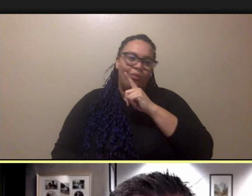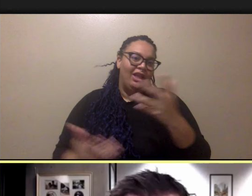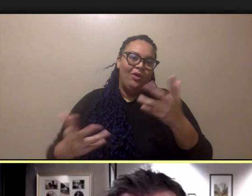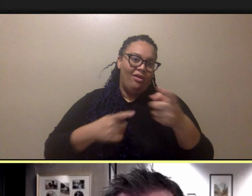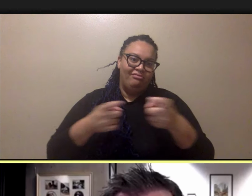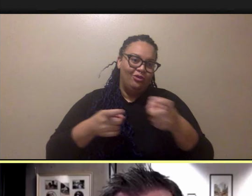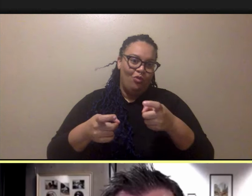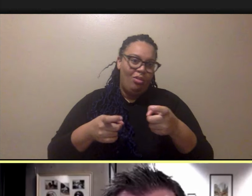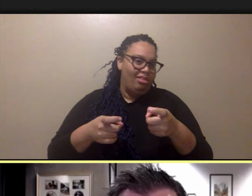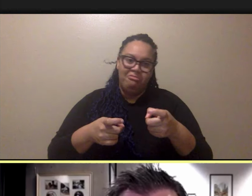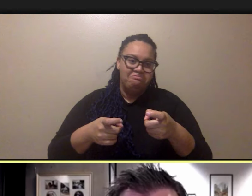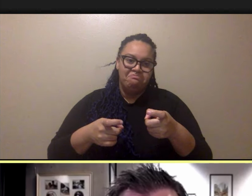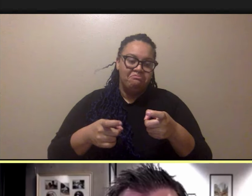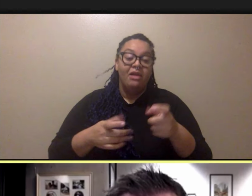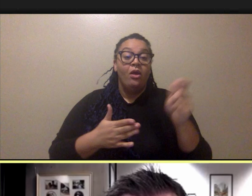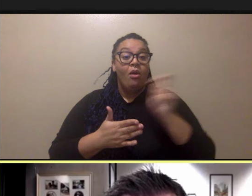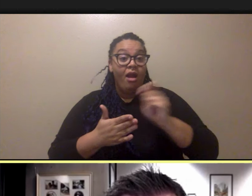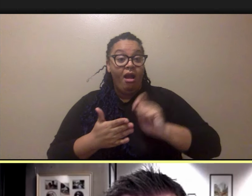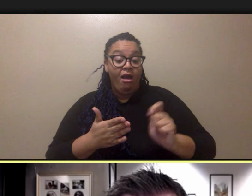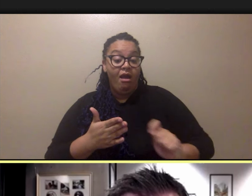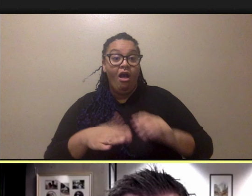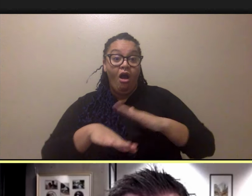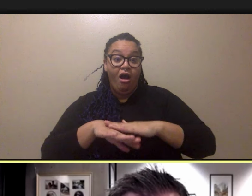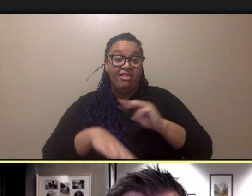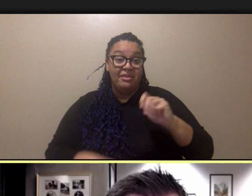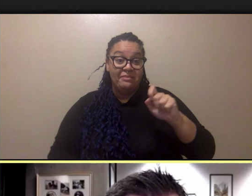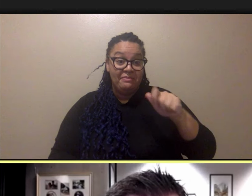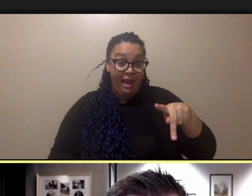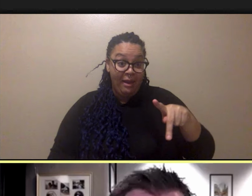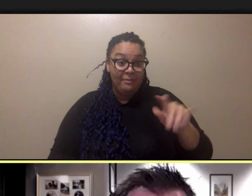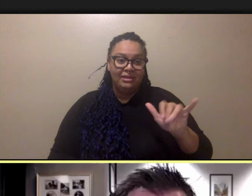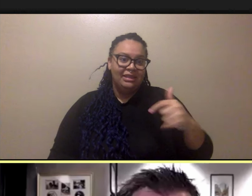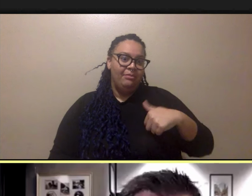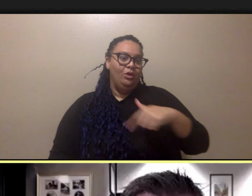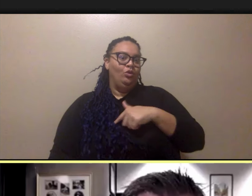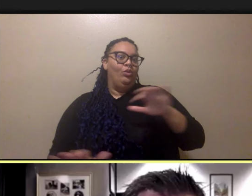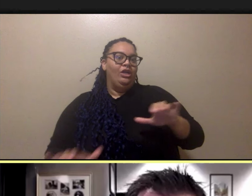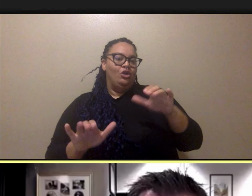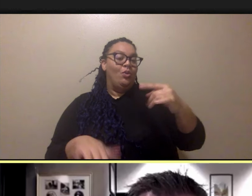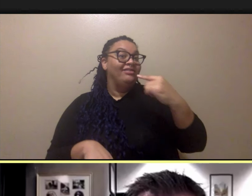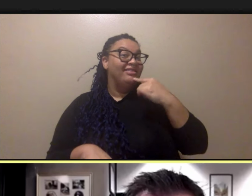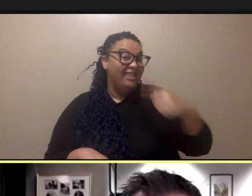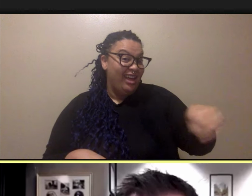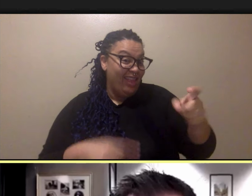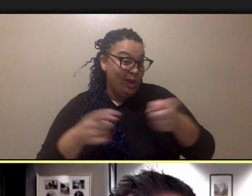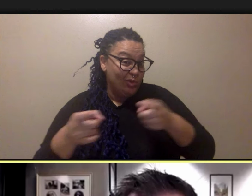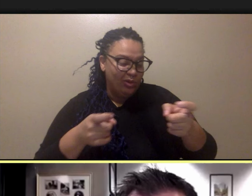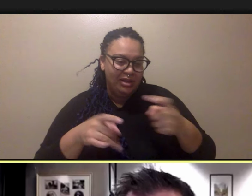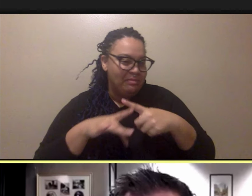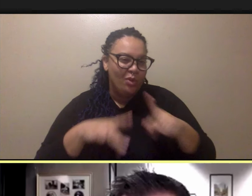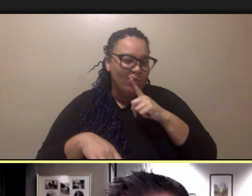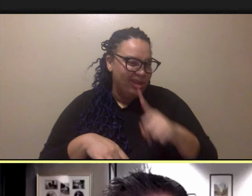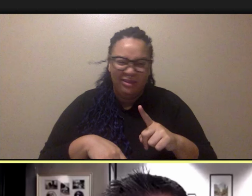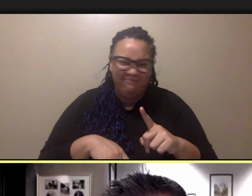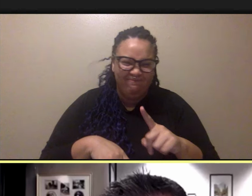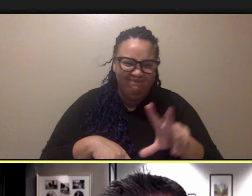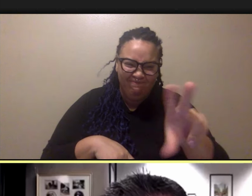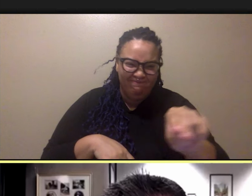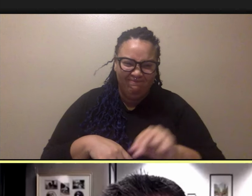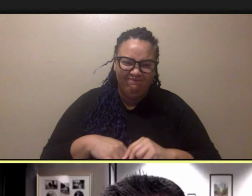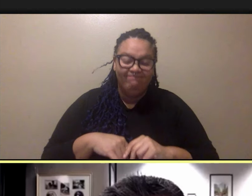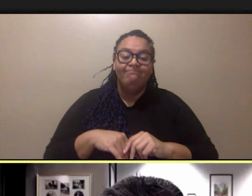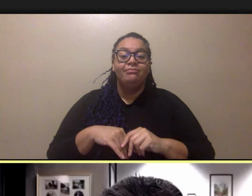controlled. They would color it in on the map, just like we do, and say they controlled it. They did not. But in some of these